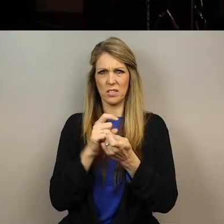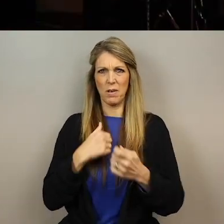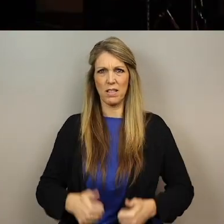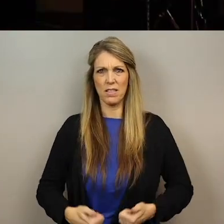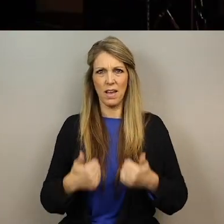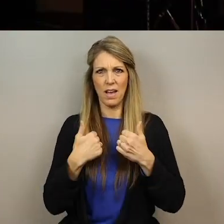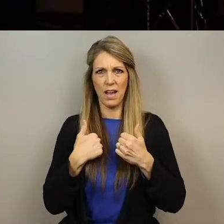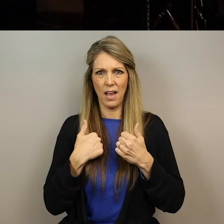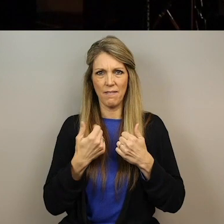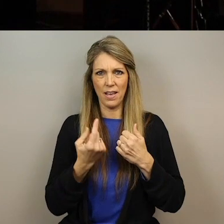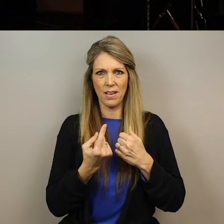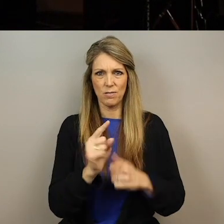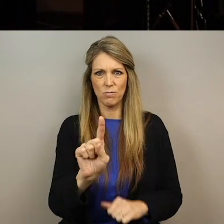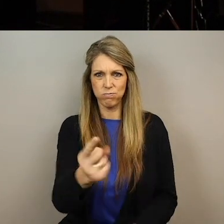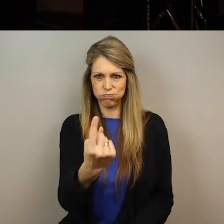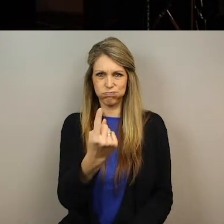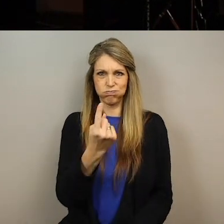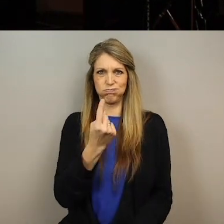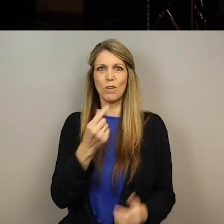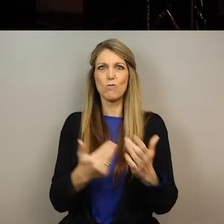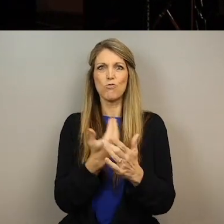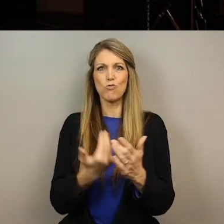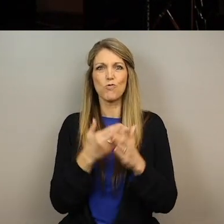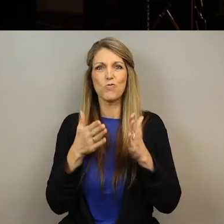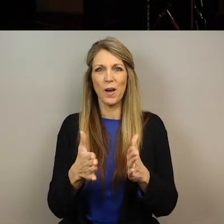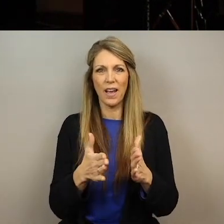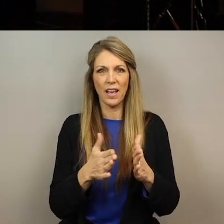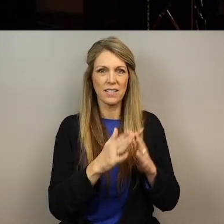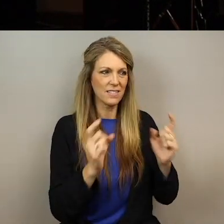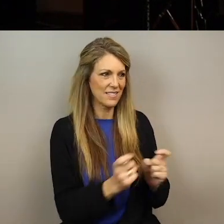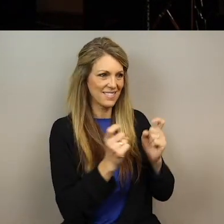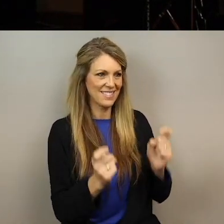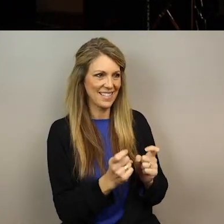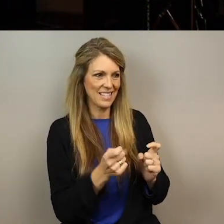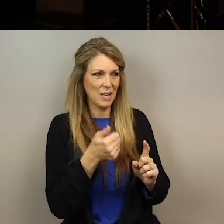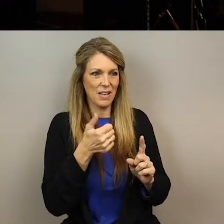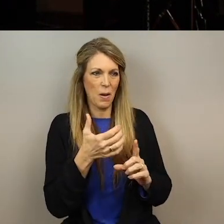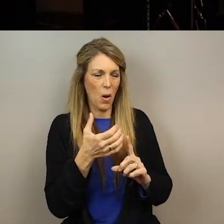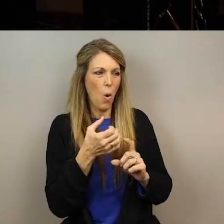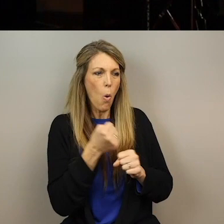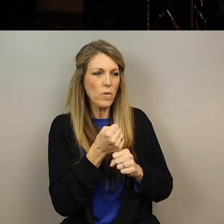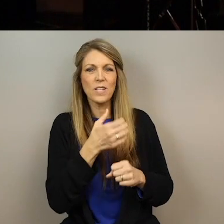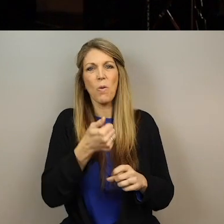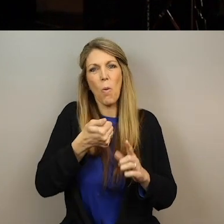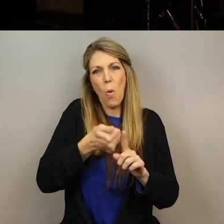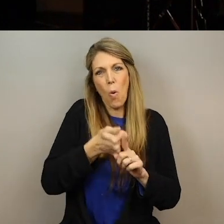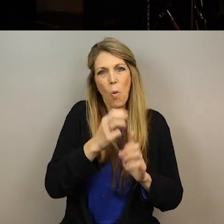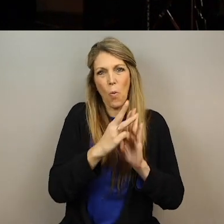turn, and I embrace a new direction. So sin is embracing your own will, and repentance